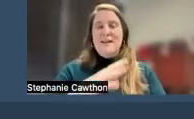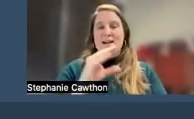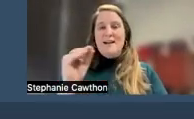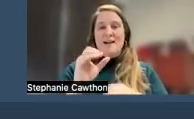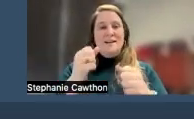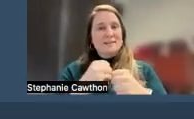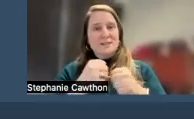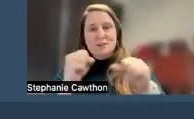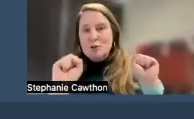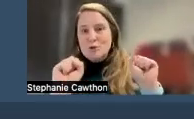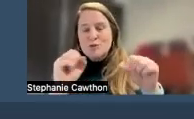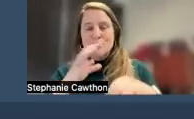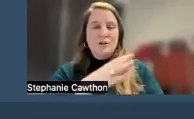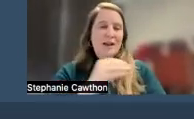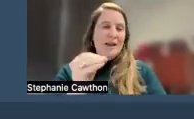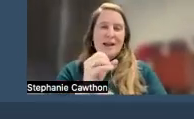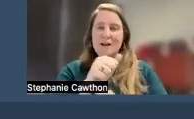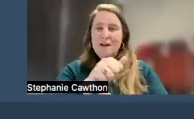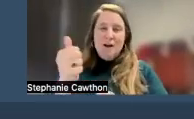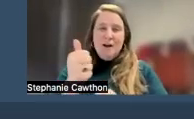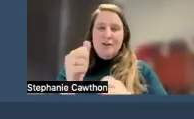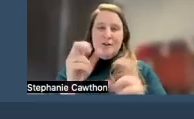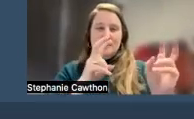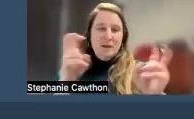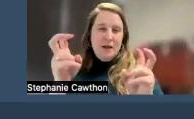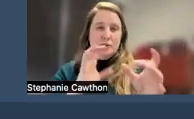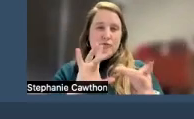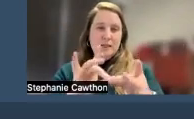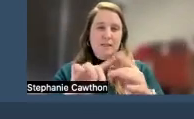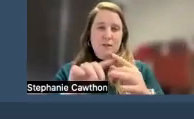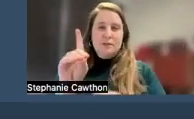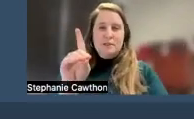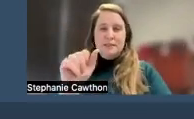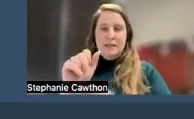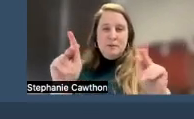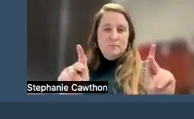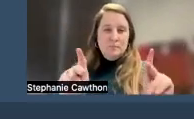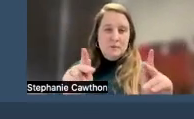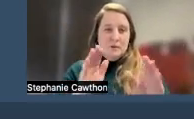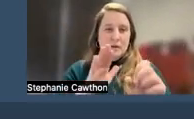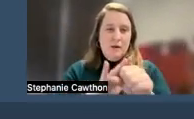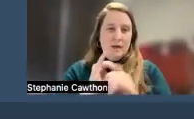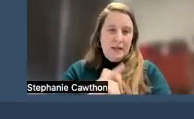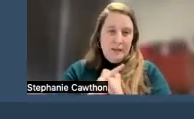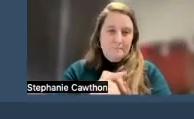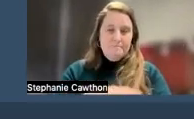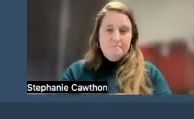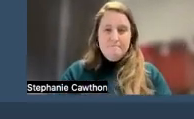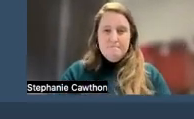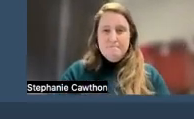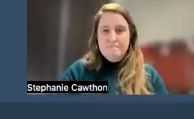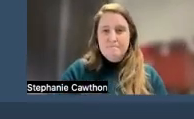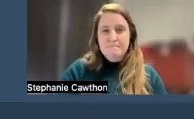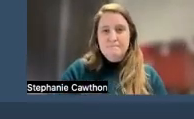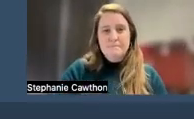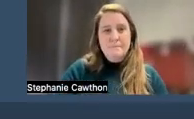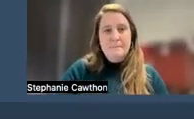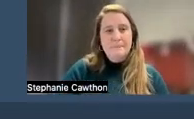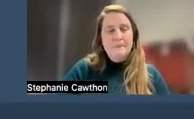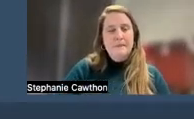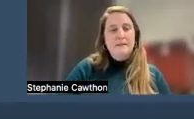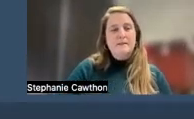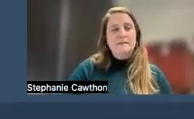related to faculty and disclosure, in addition to some other topics related to people